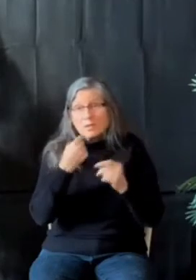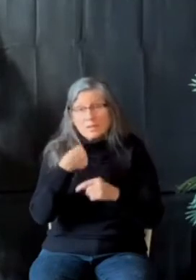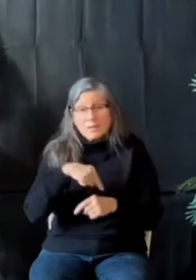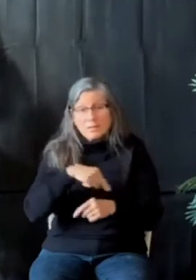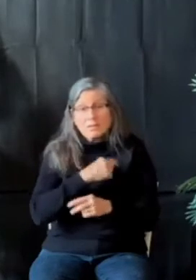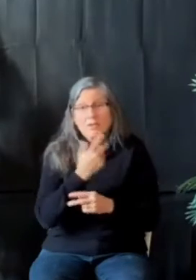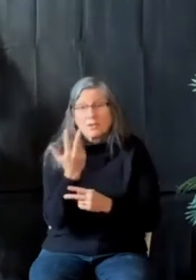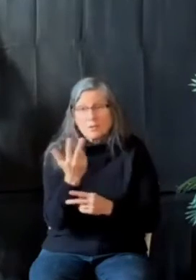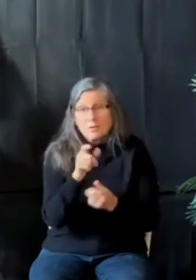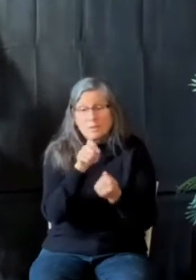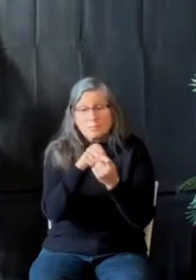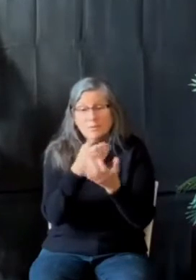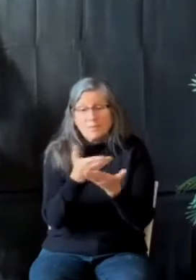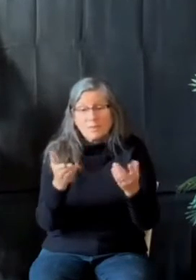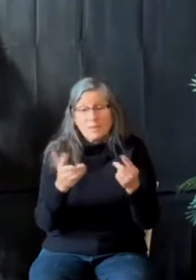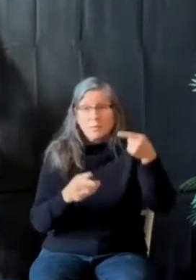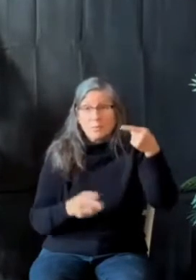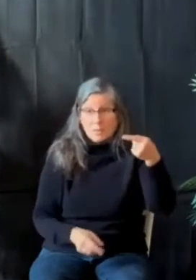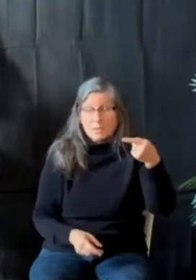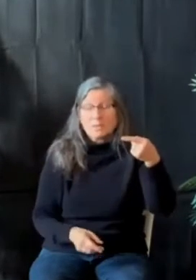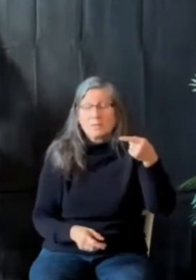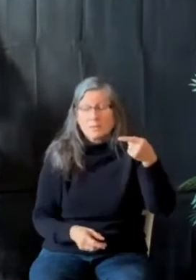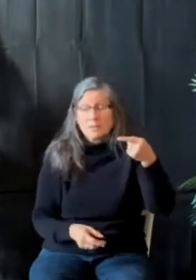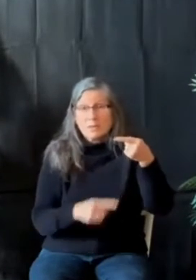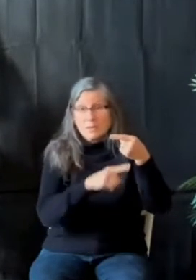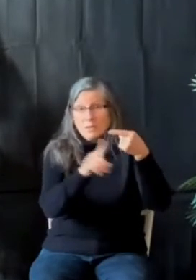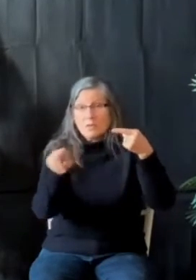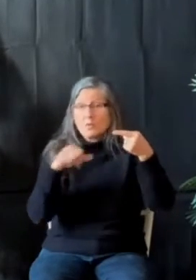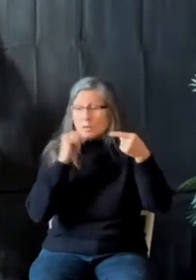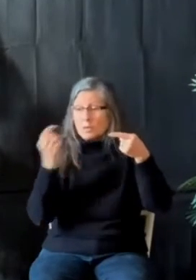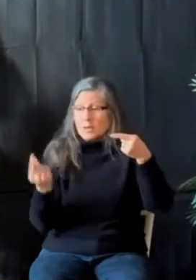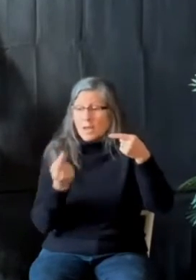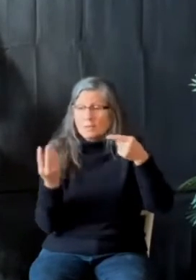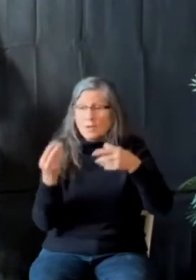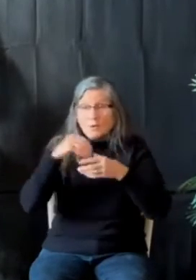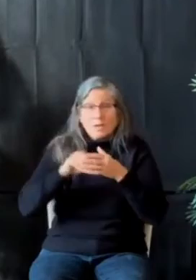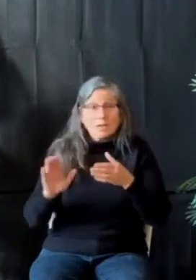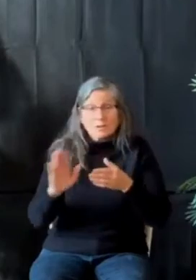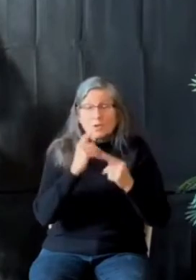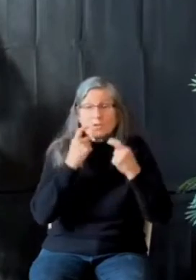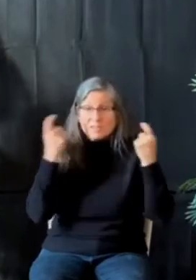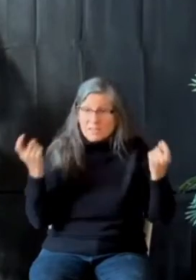specific things. Number one, you are not alone in your sin.